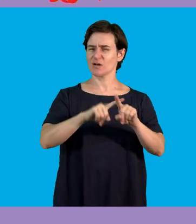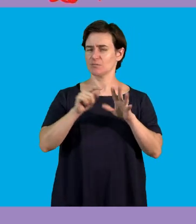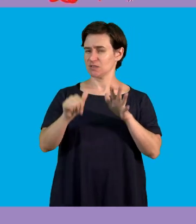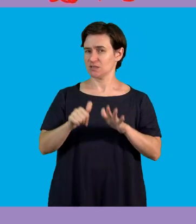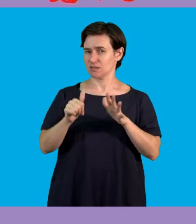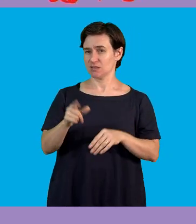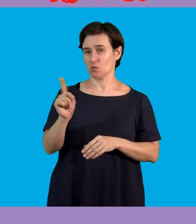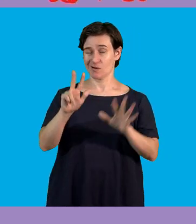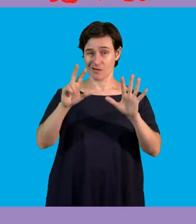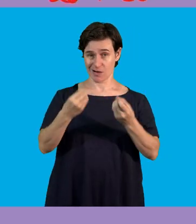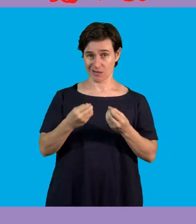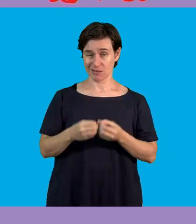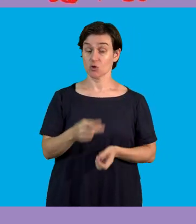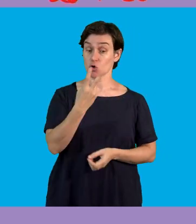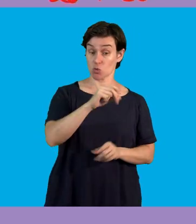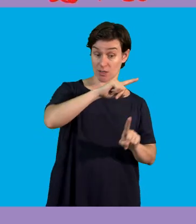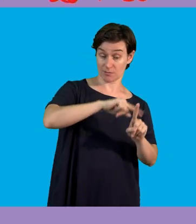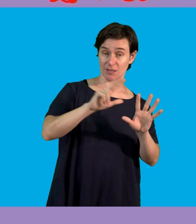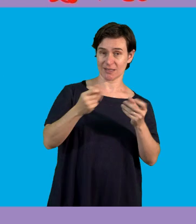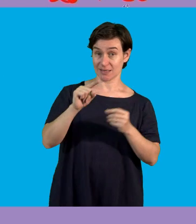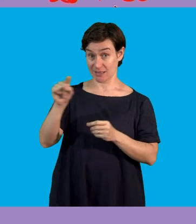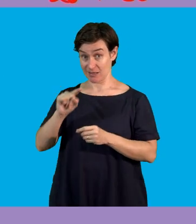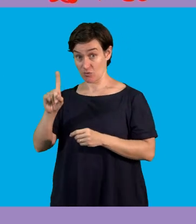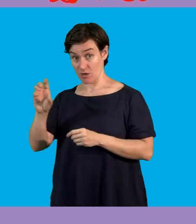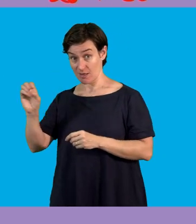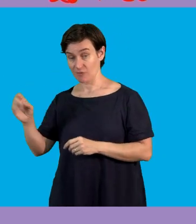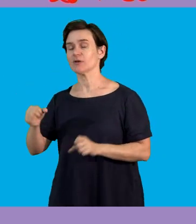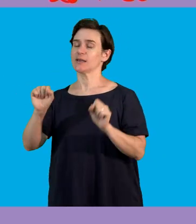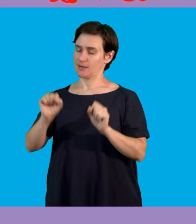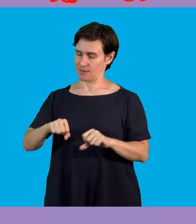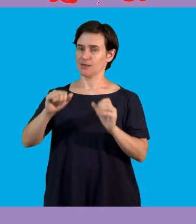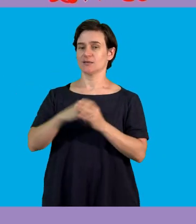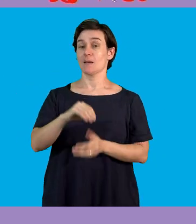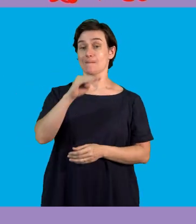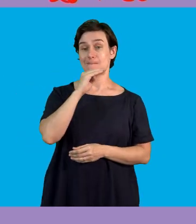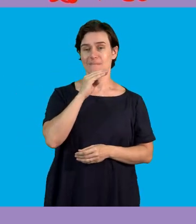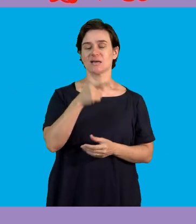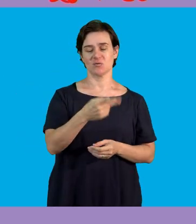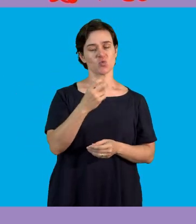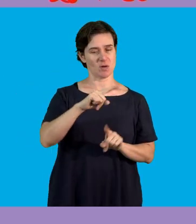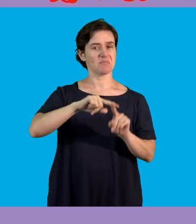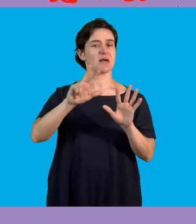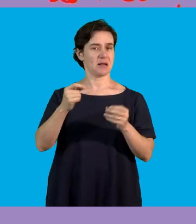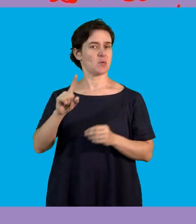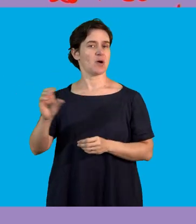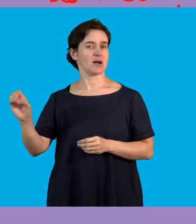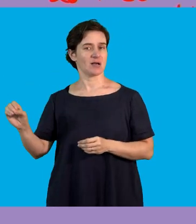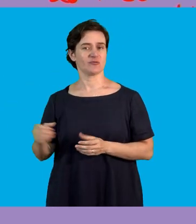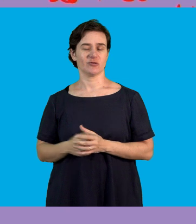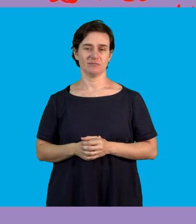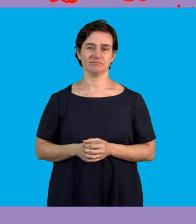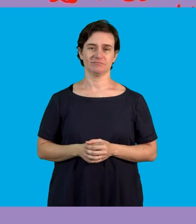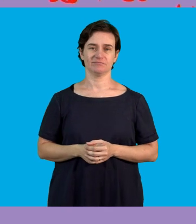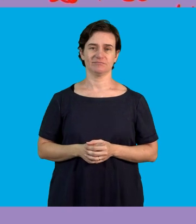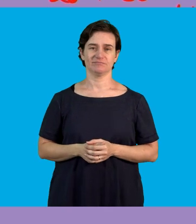25 times 16 is 80, equals to 100. And yes, 20 plus 80 is 100. So 100